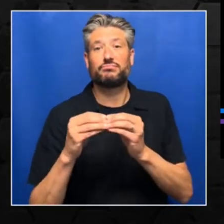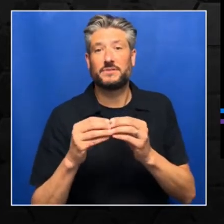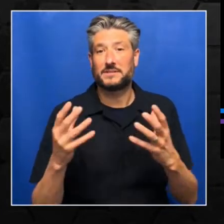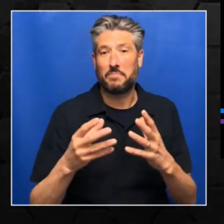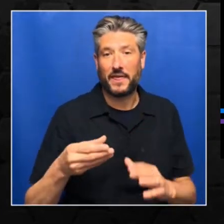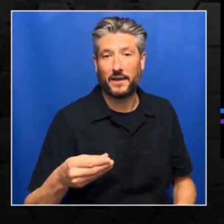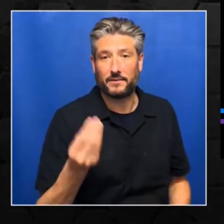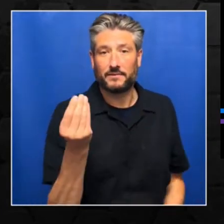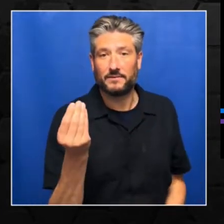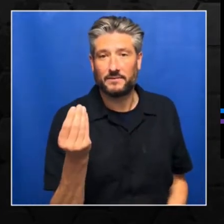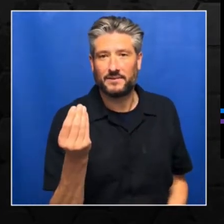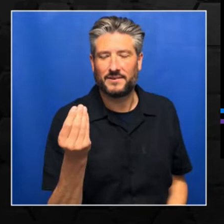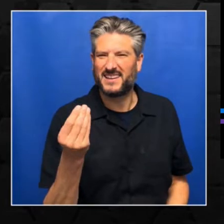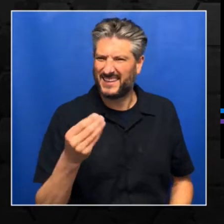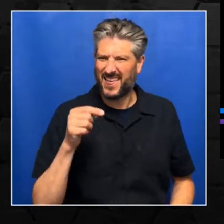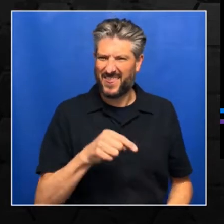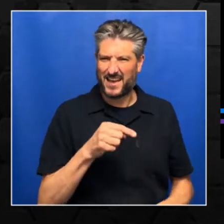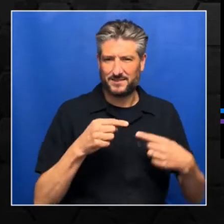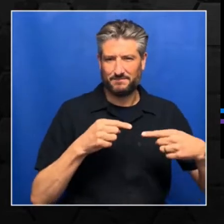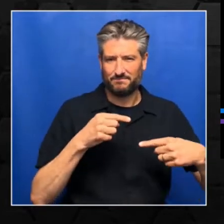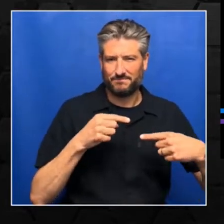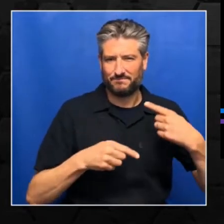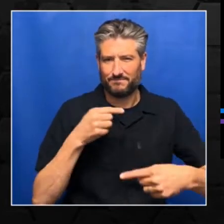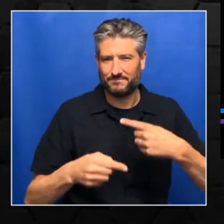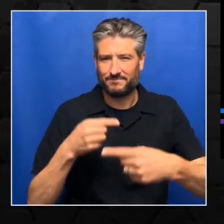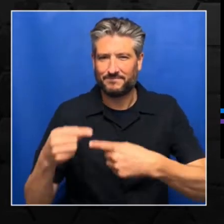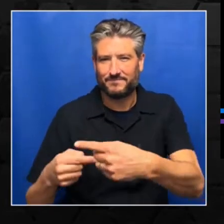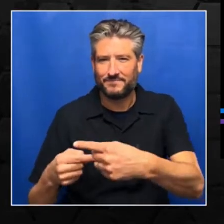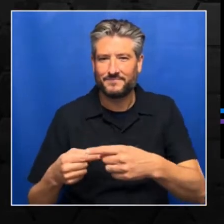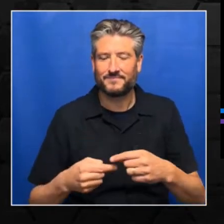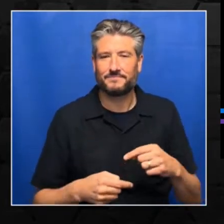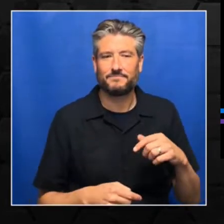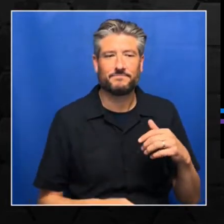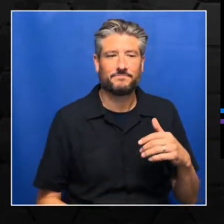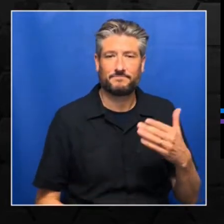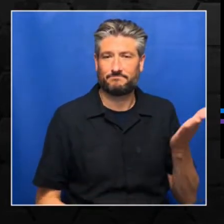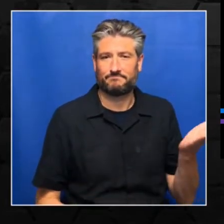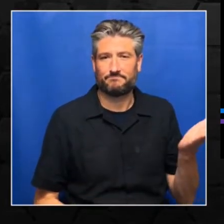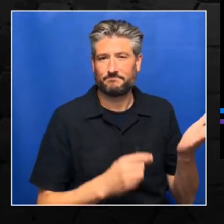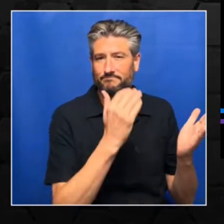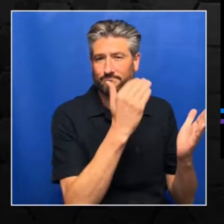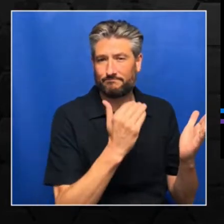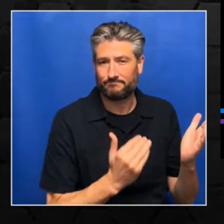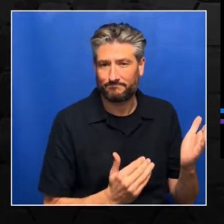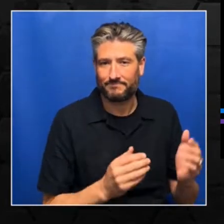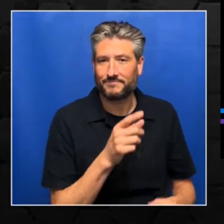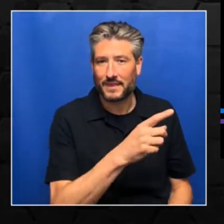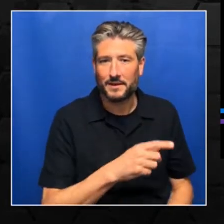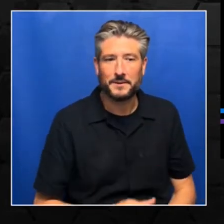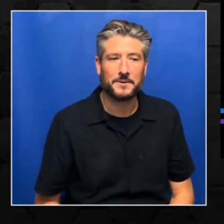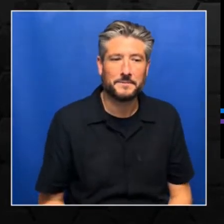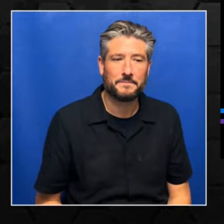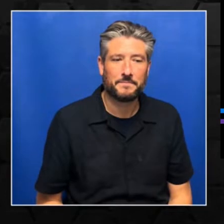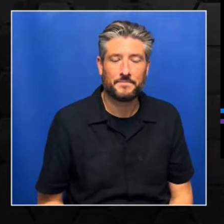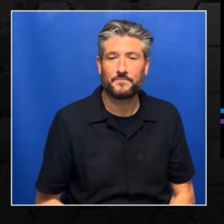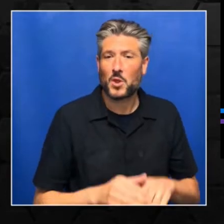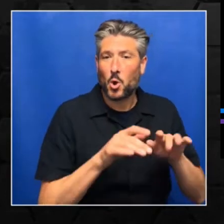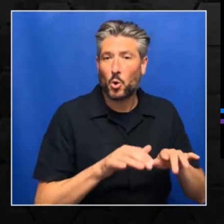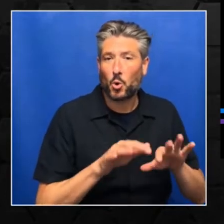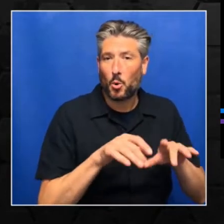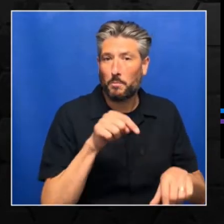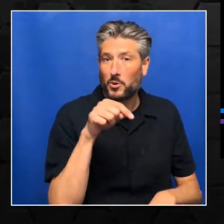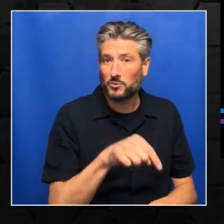just explained. But in the definition, it gives computers the ability to learn from the environment with